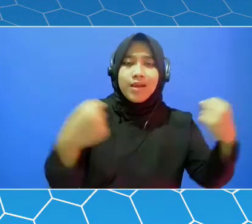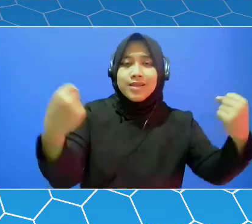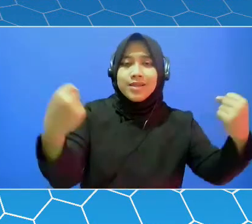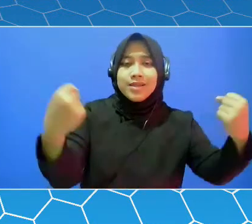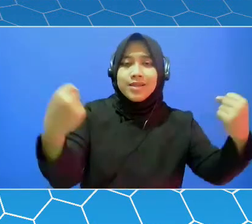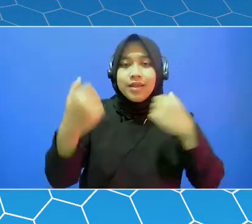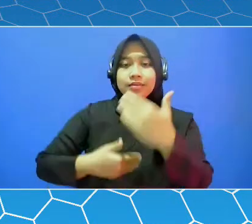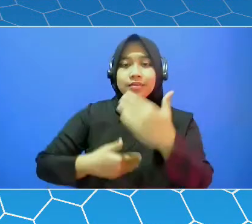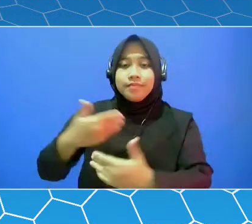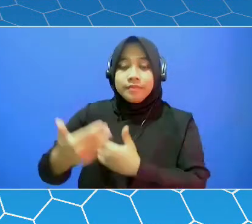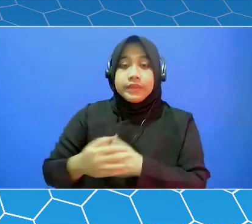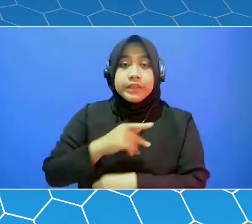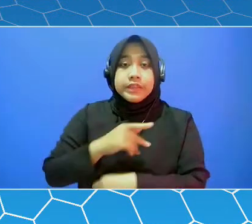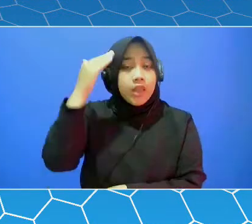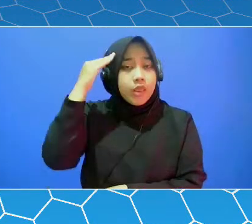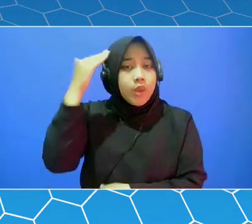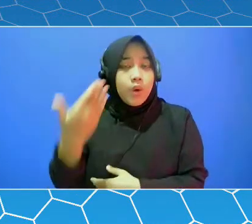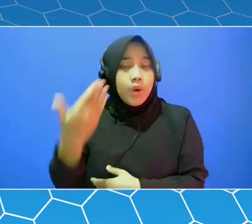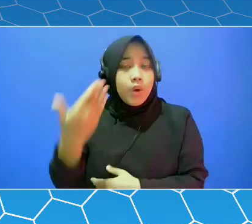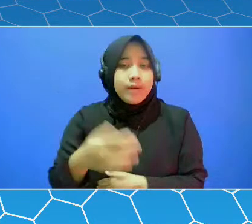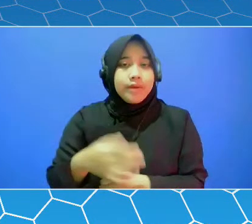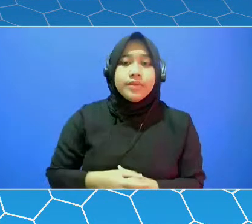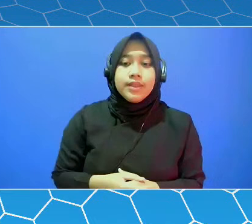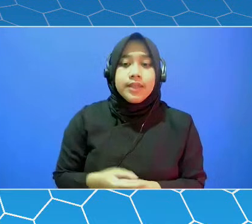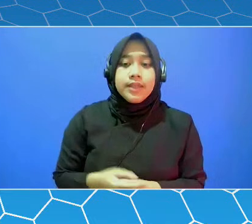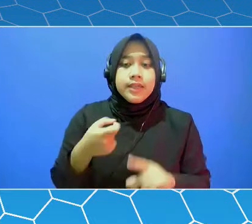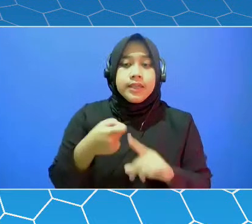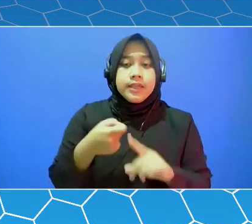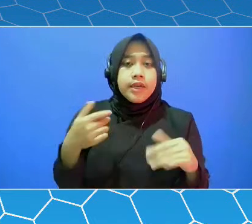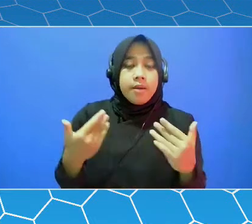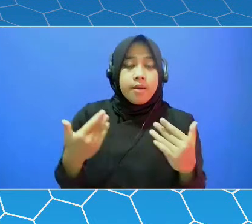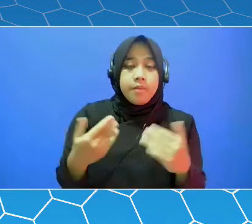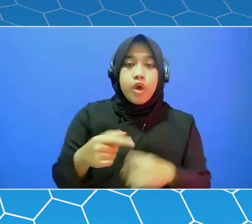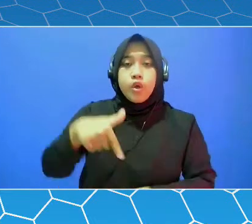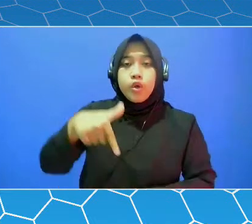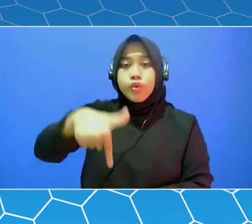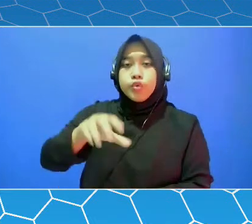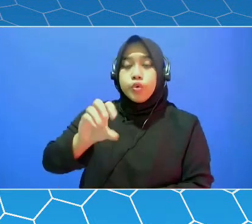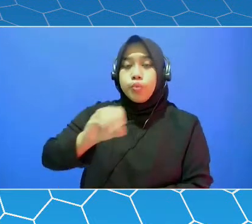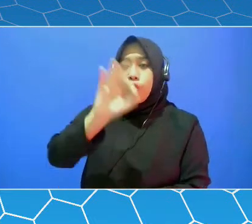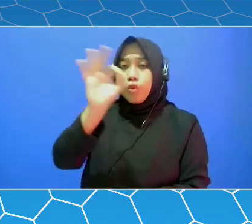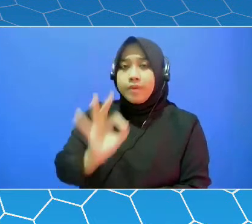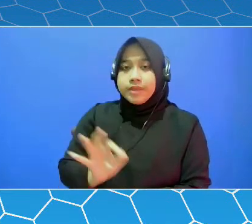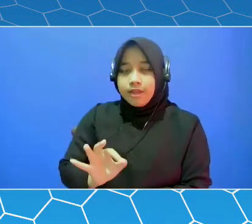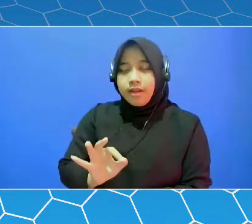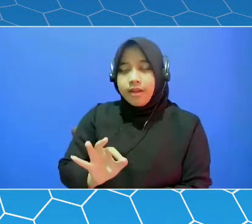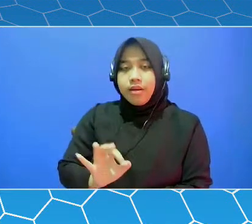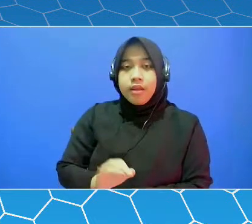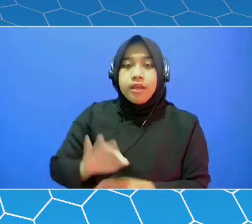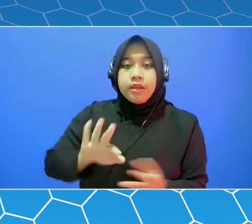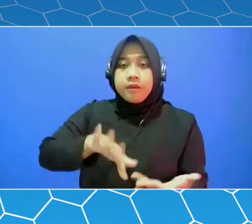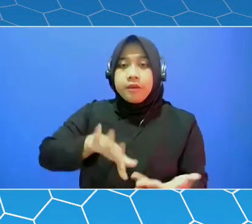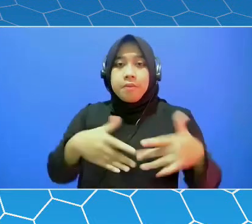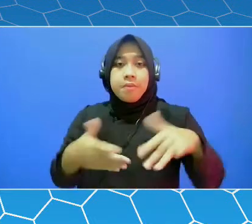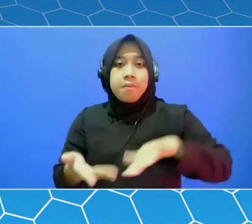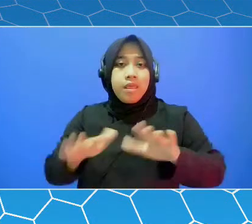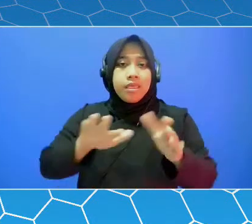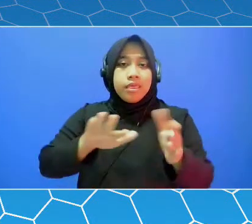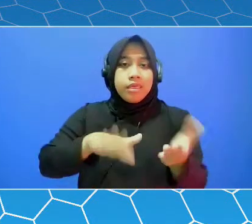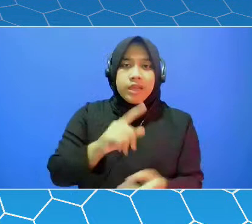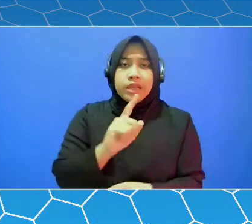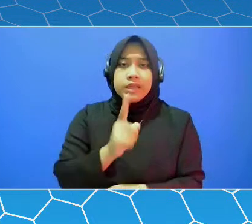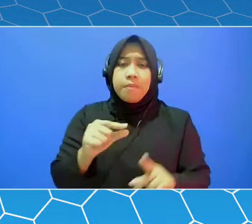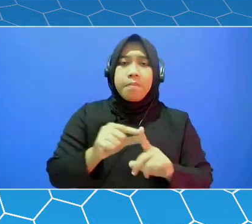the WHO showed that 70% of the current deaths were caused by NCD, whether they are from cardio and cerebrovascular